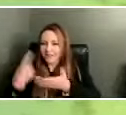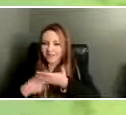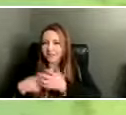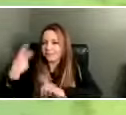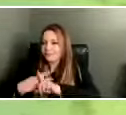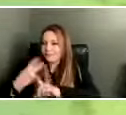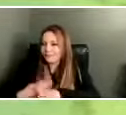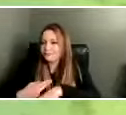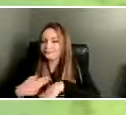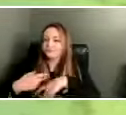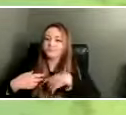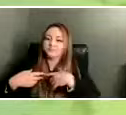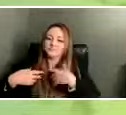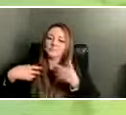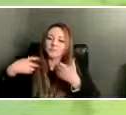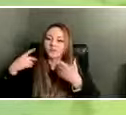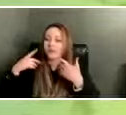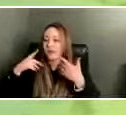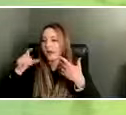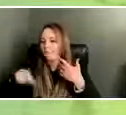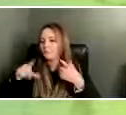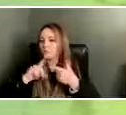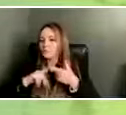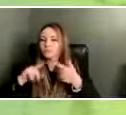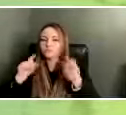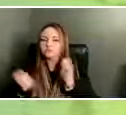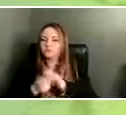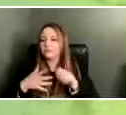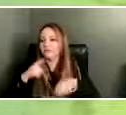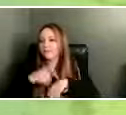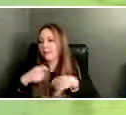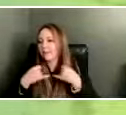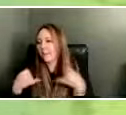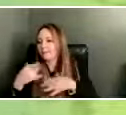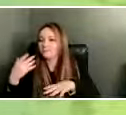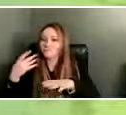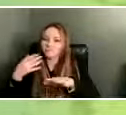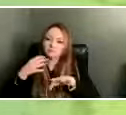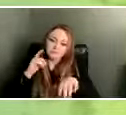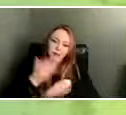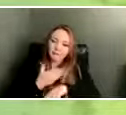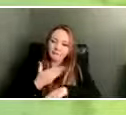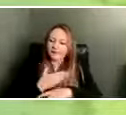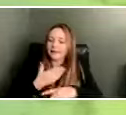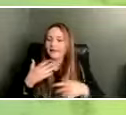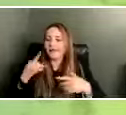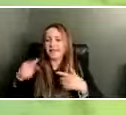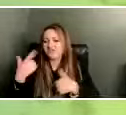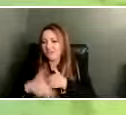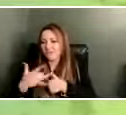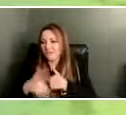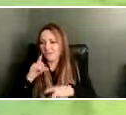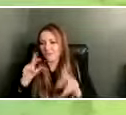bi-monthly. So having to change timelines and update, and just overall availability of